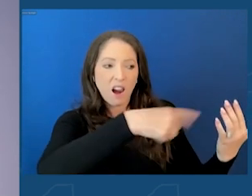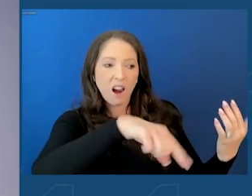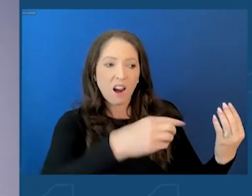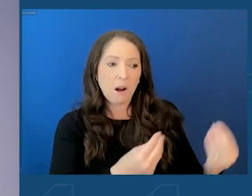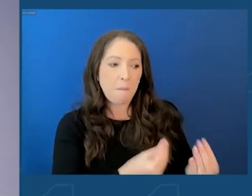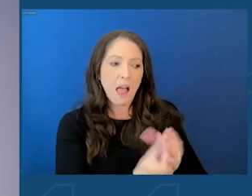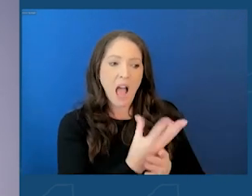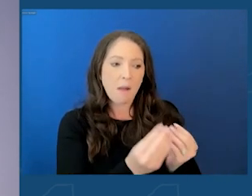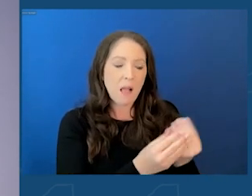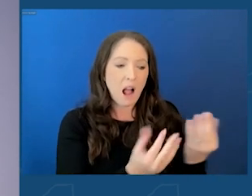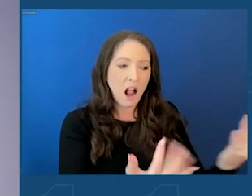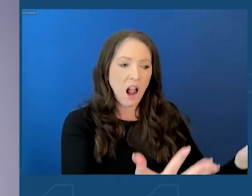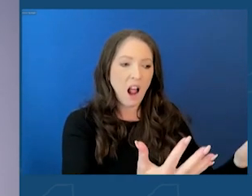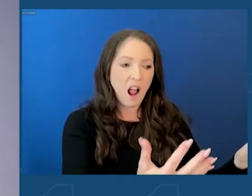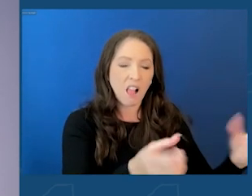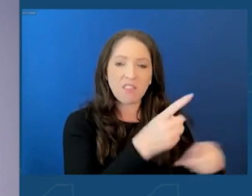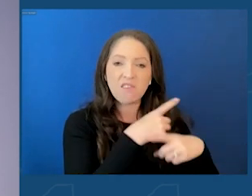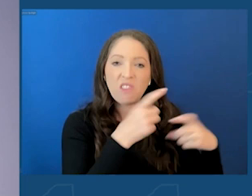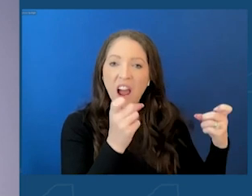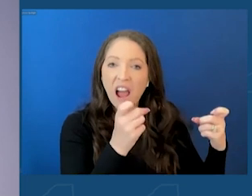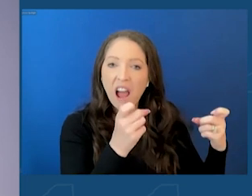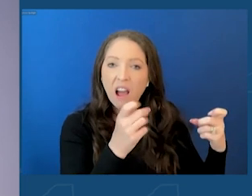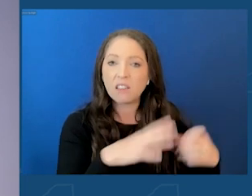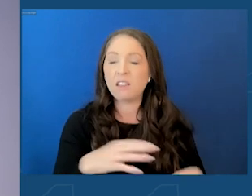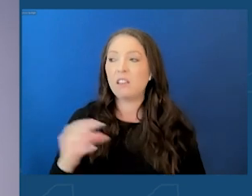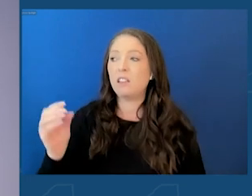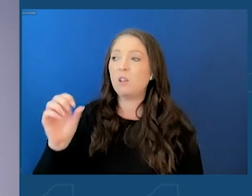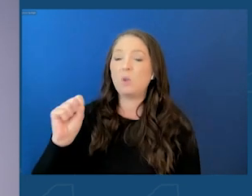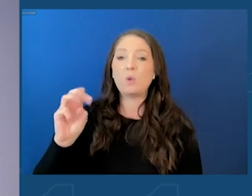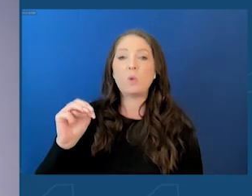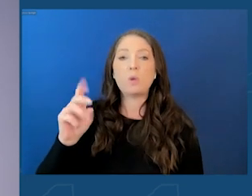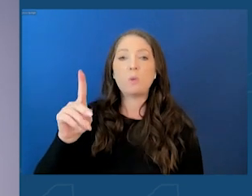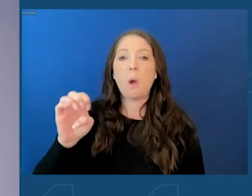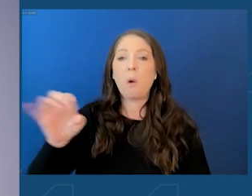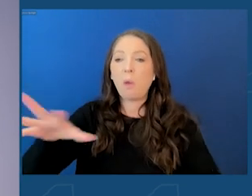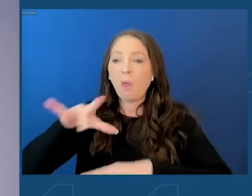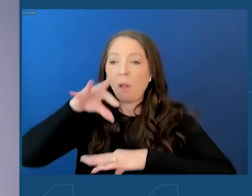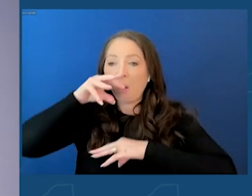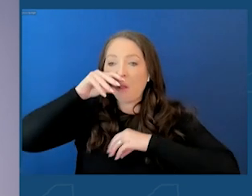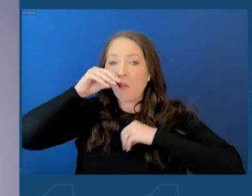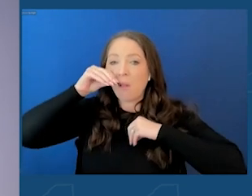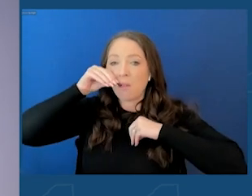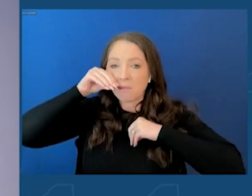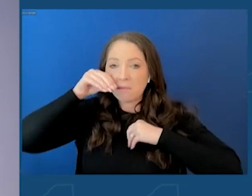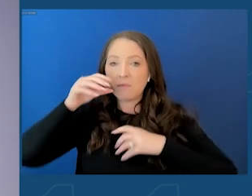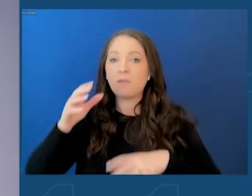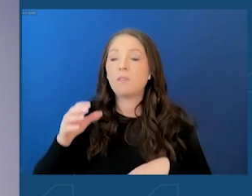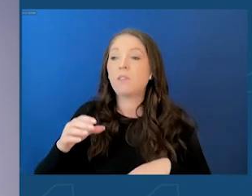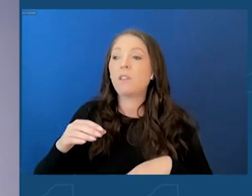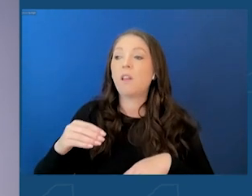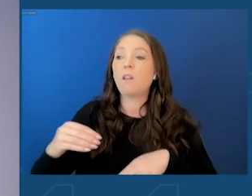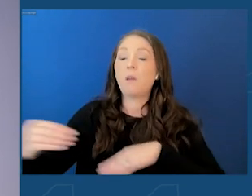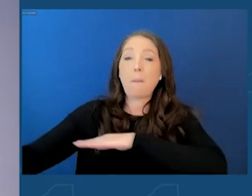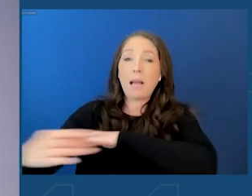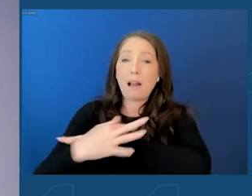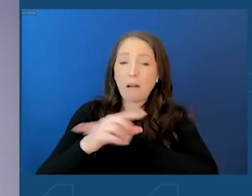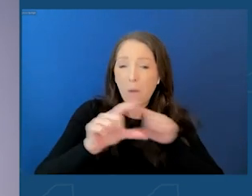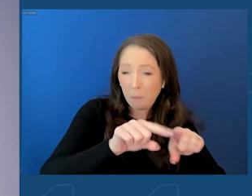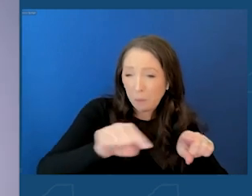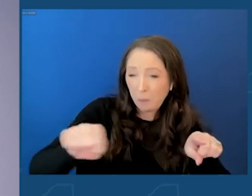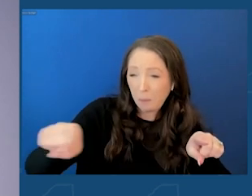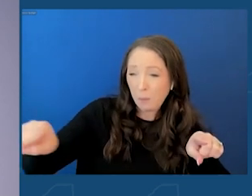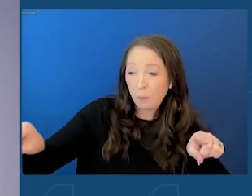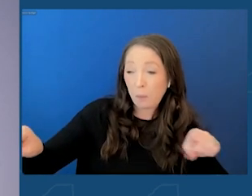the smoke that we're breathing into our lungs, the coastlines that have become greater vectors of risk. And it's